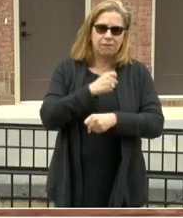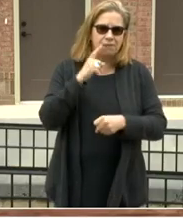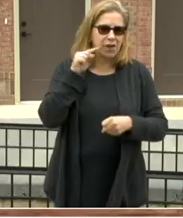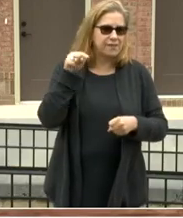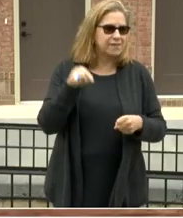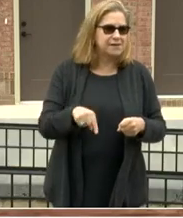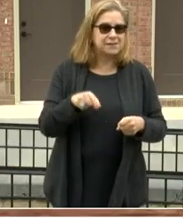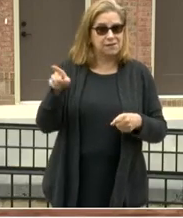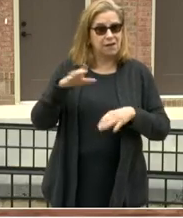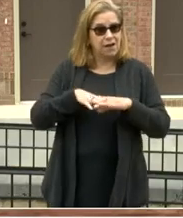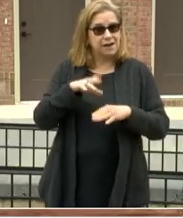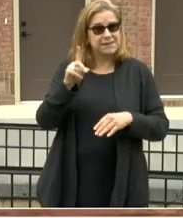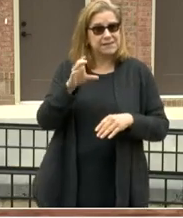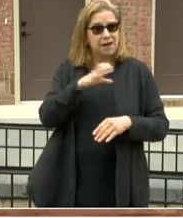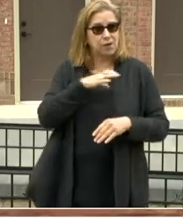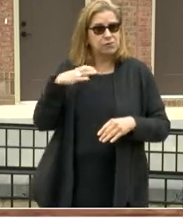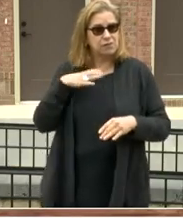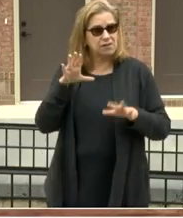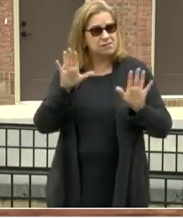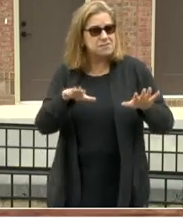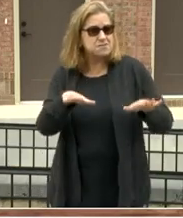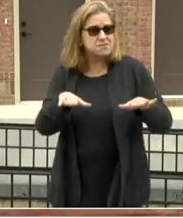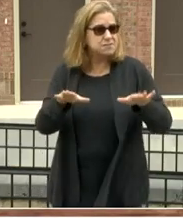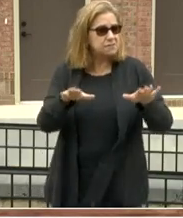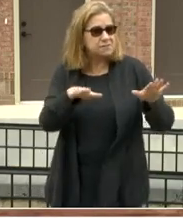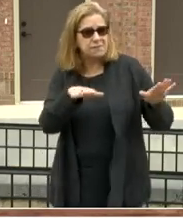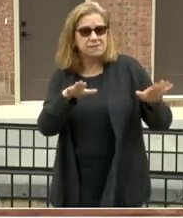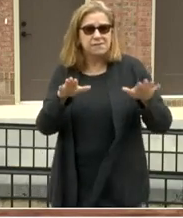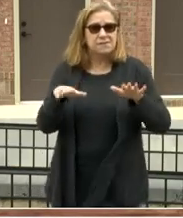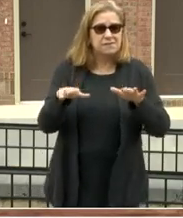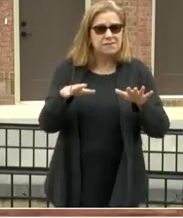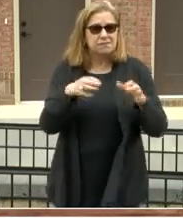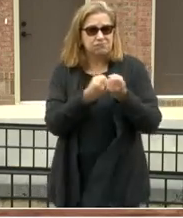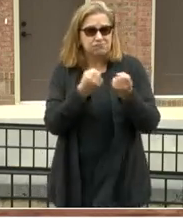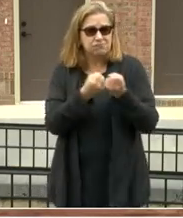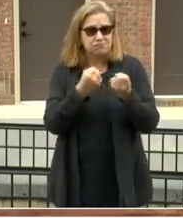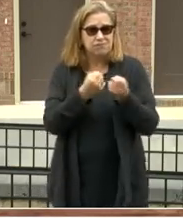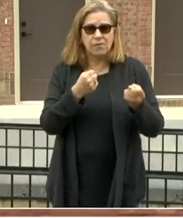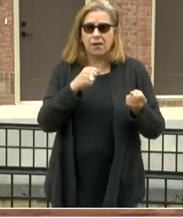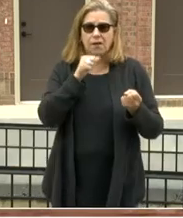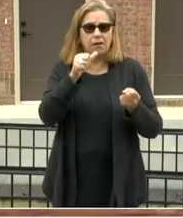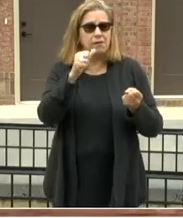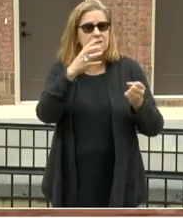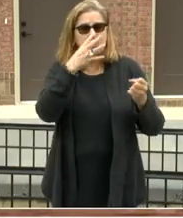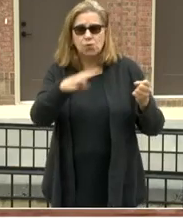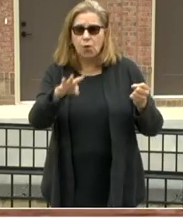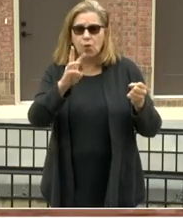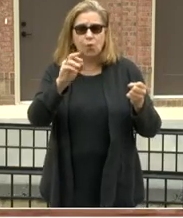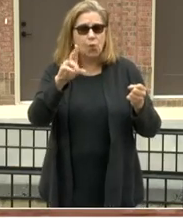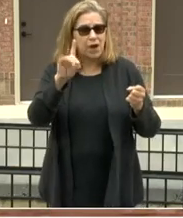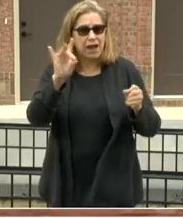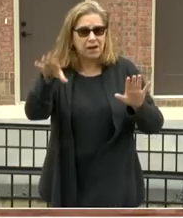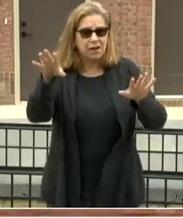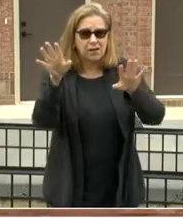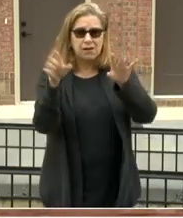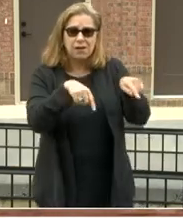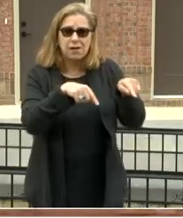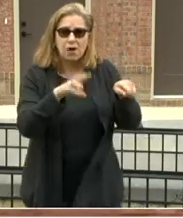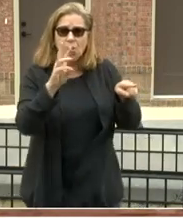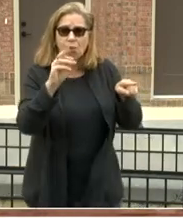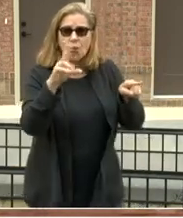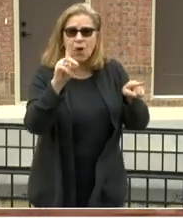Ward 8. After we have, as a city, have helped build a national stadium, DC United Stadium,